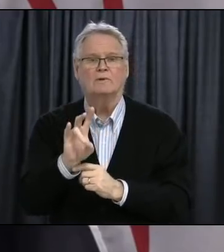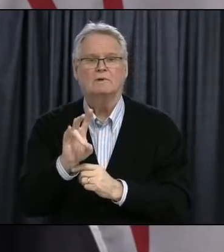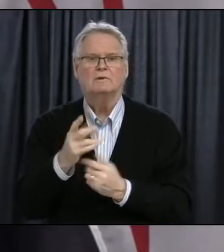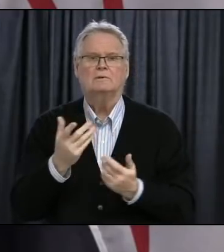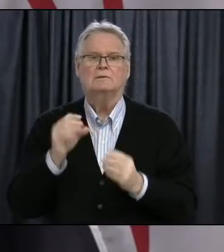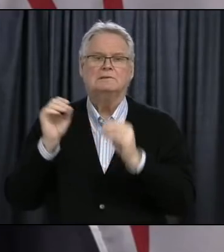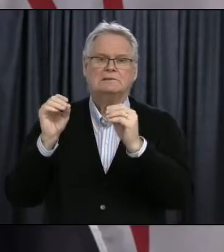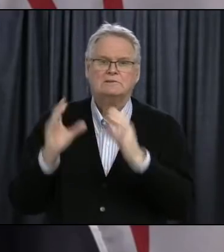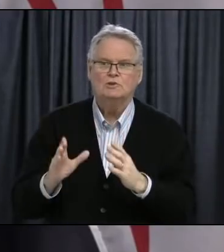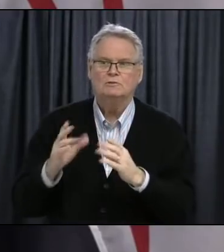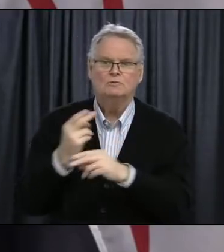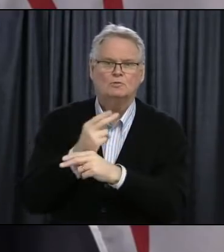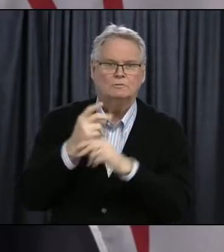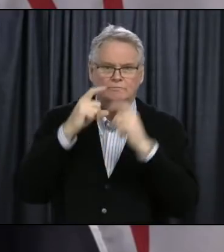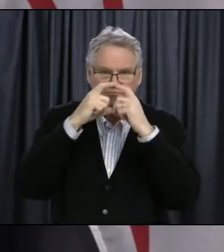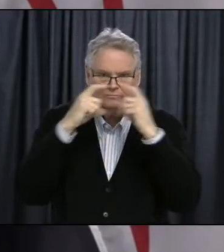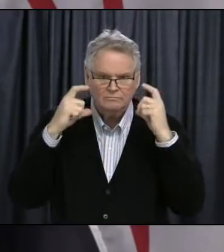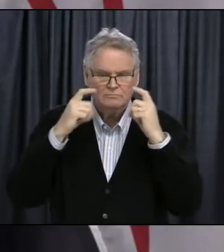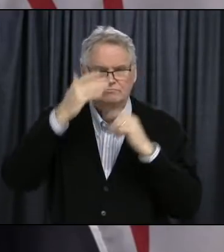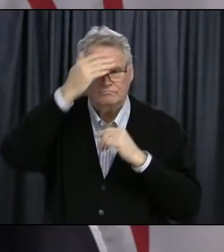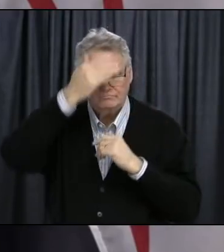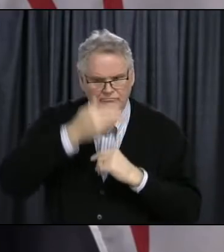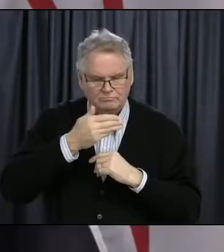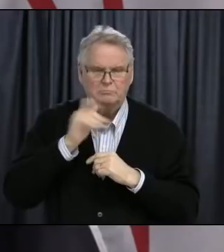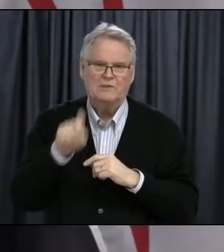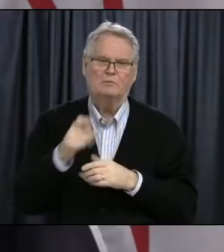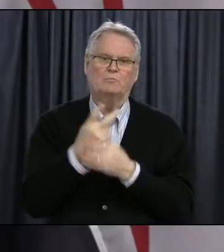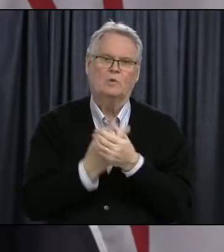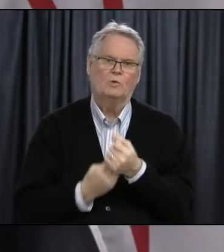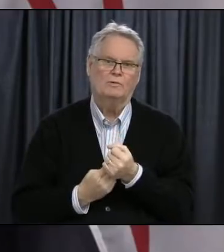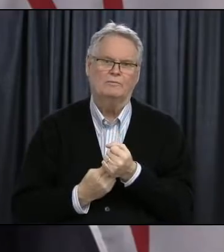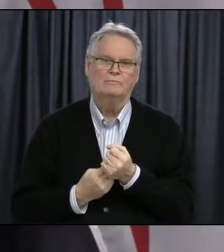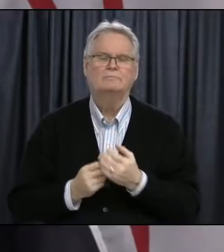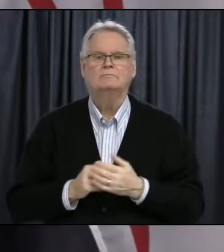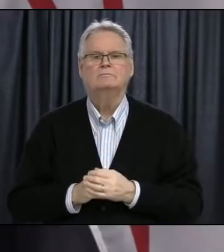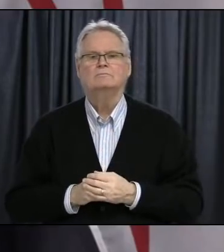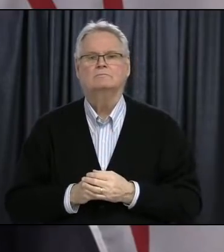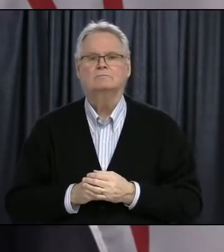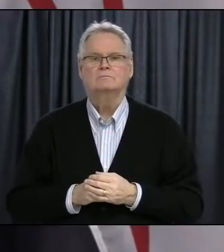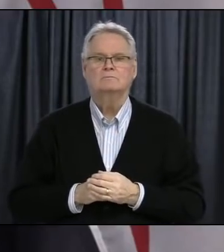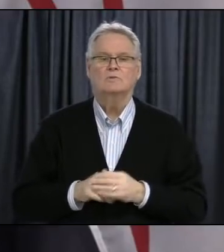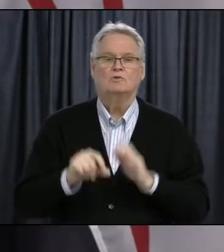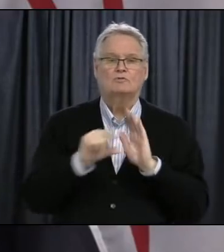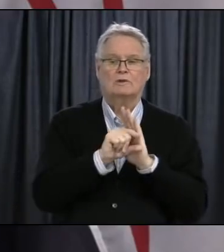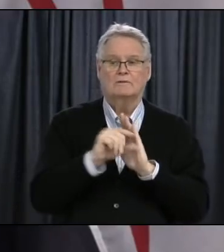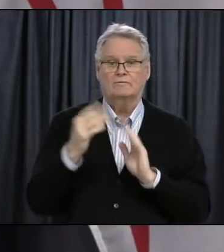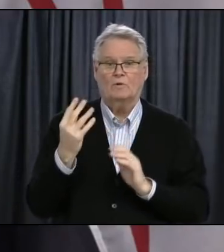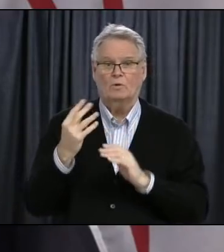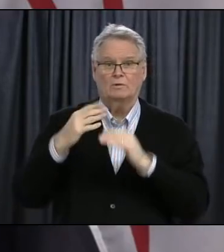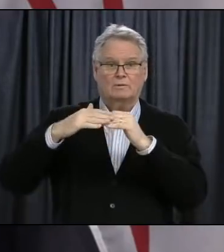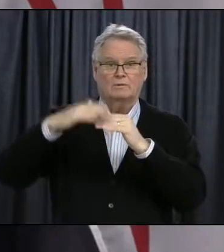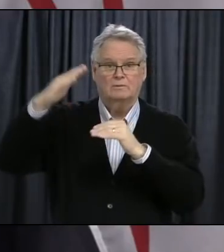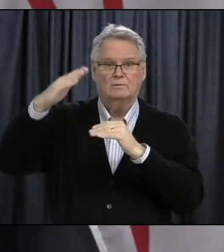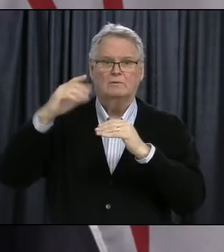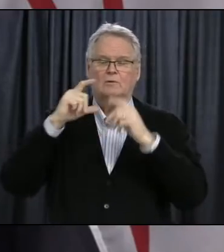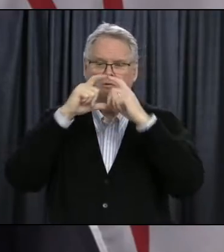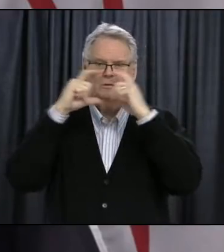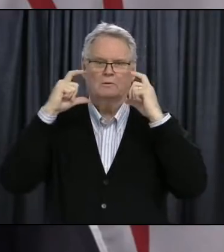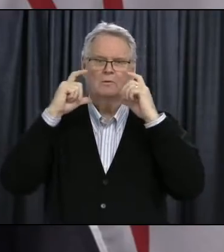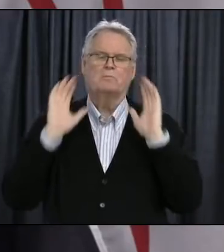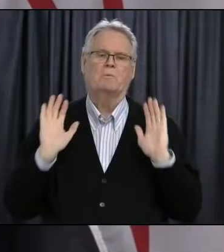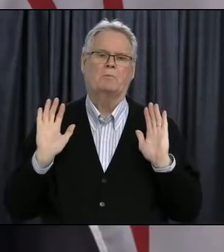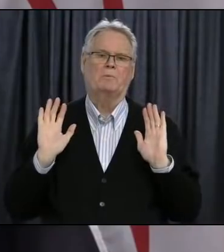and/or staff. Students in grades 4 and above will be required to wear a non-medical mask at all times except when eating or drinking